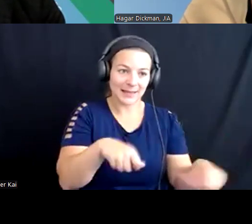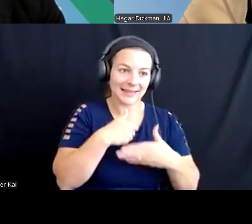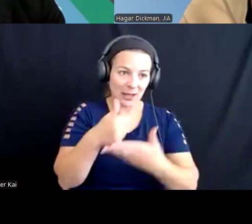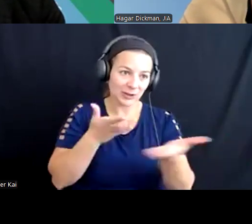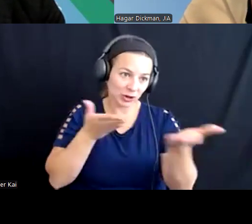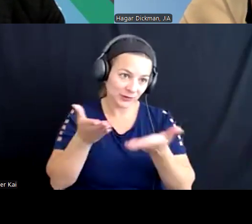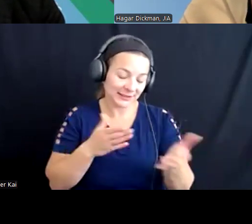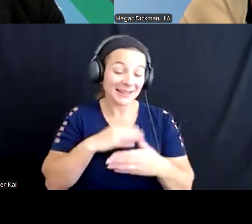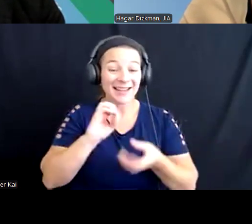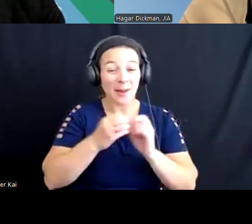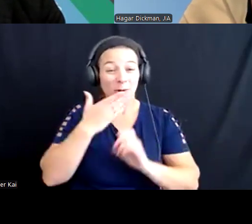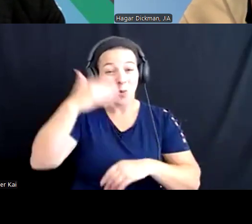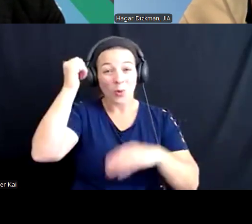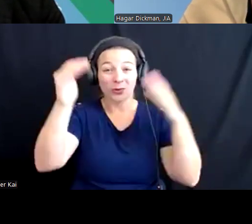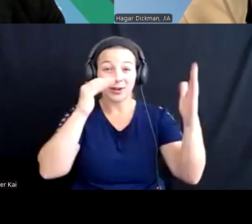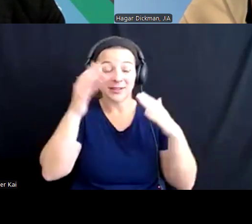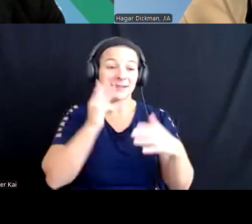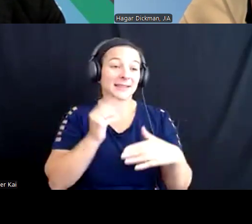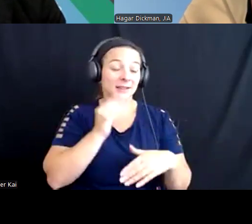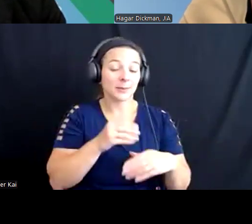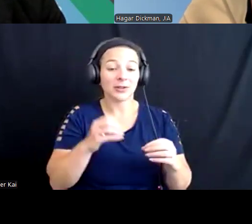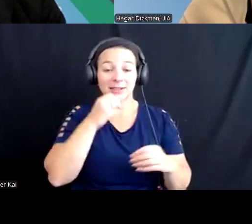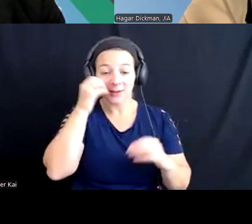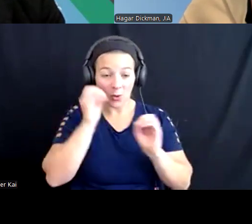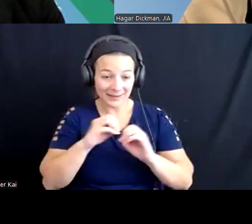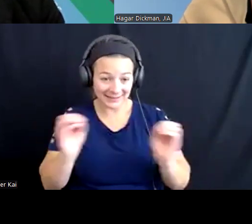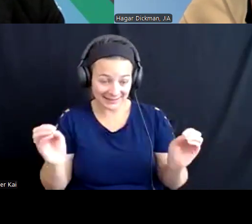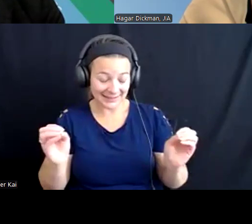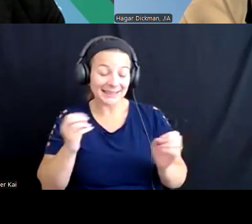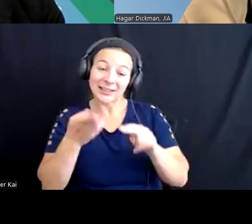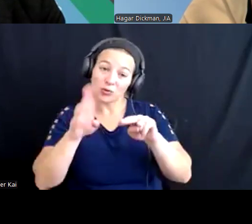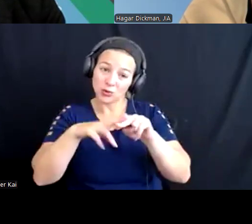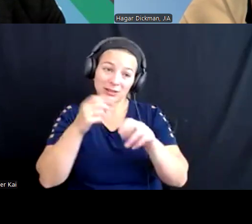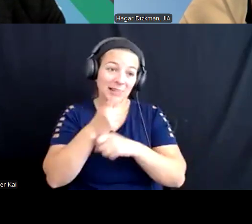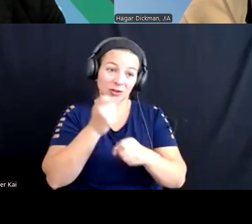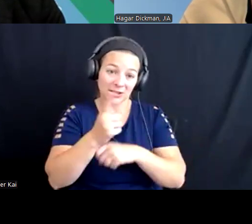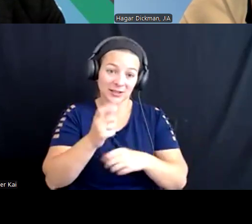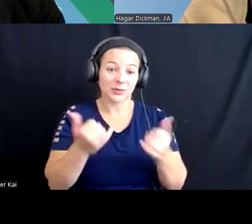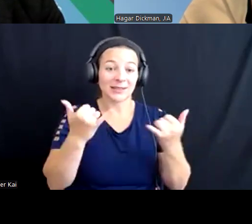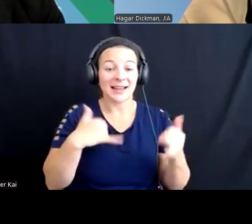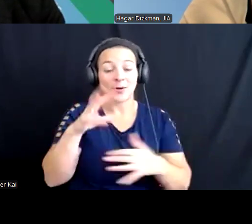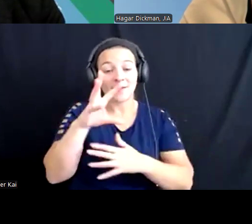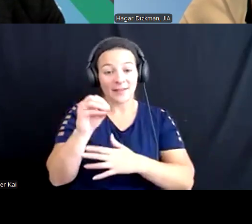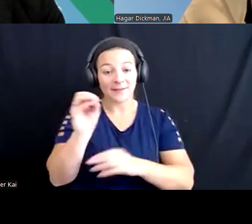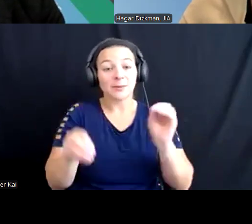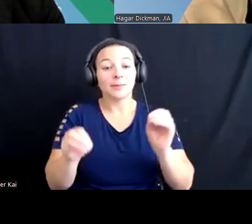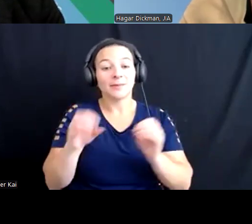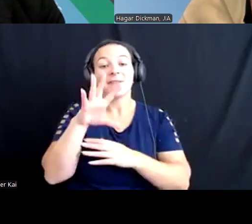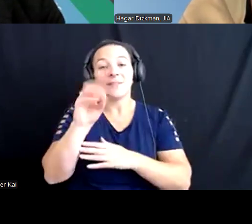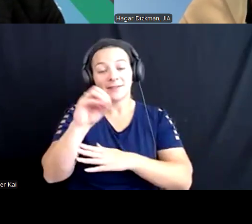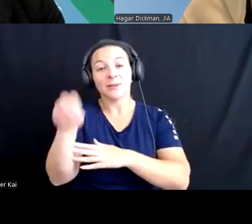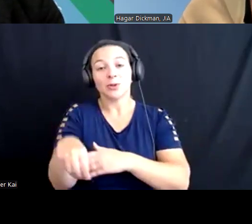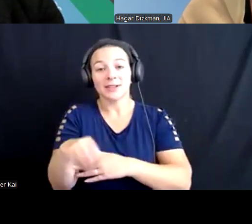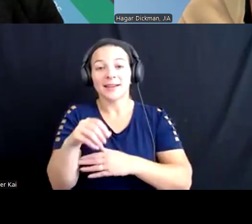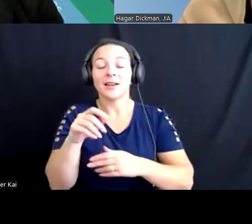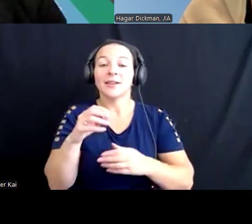the number of older adults experiencing homelessness still continues to increase each year. with now 50% making up the unhoused